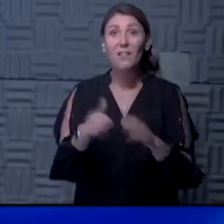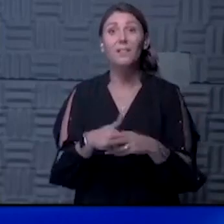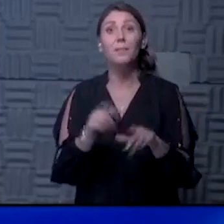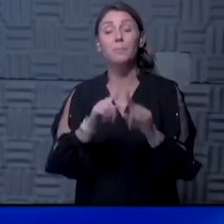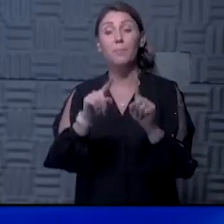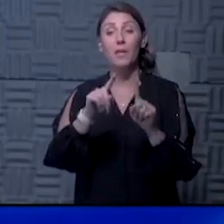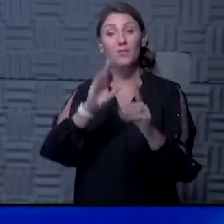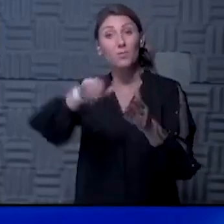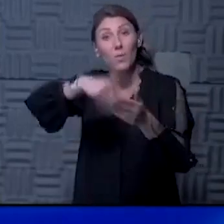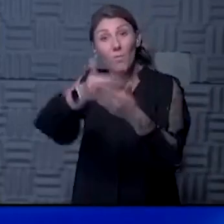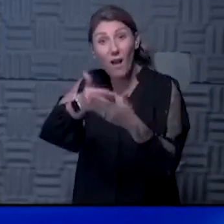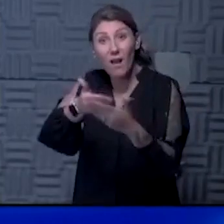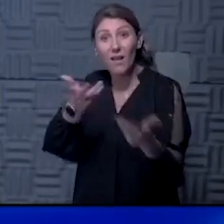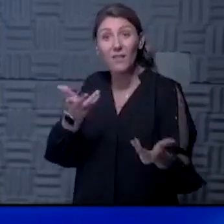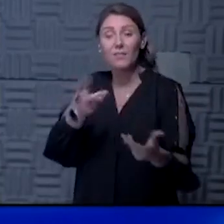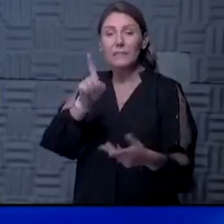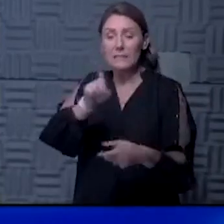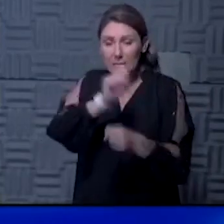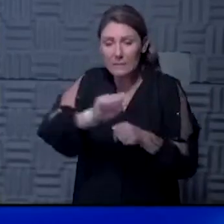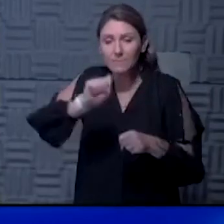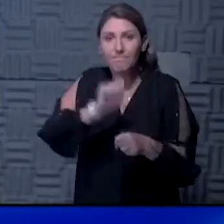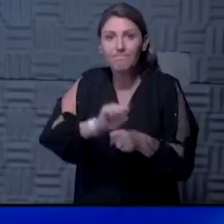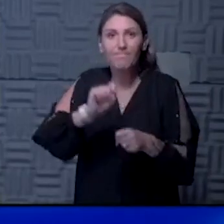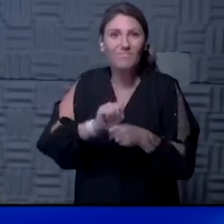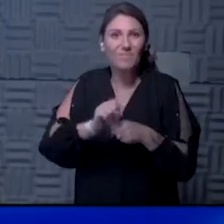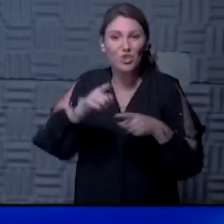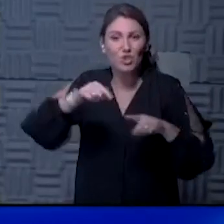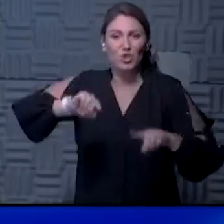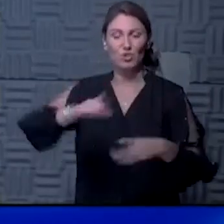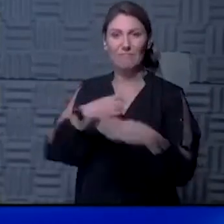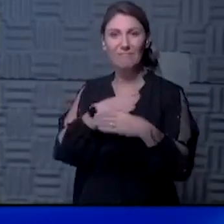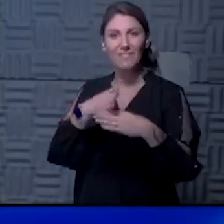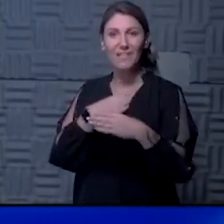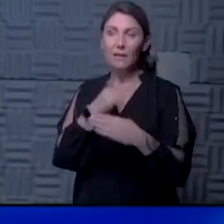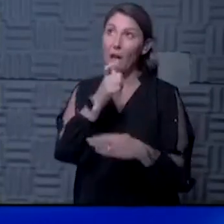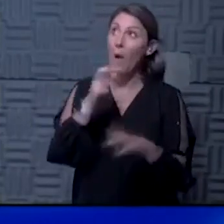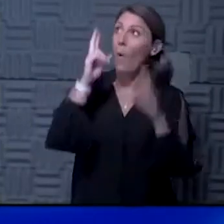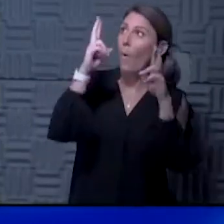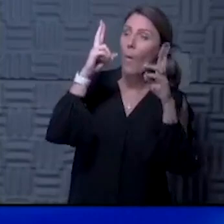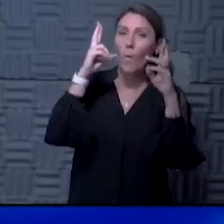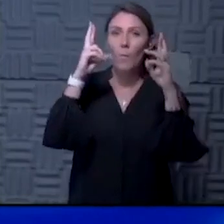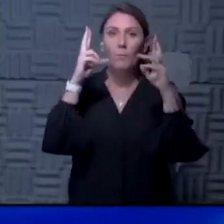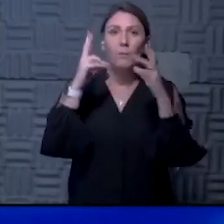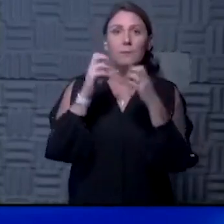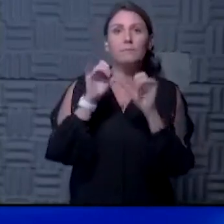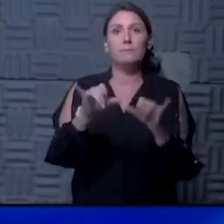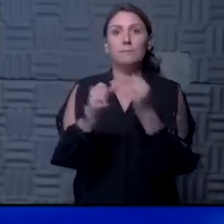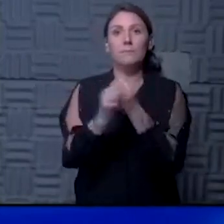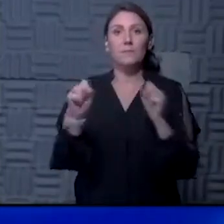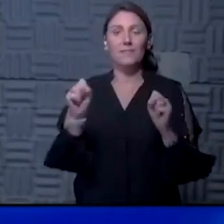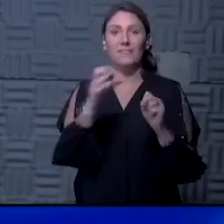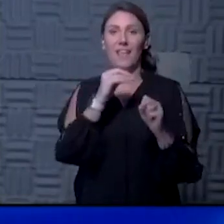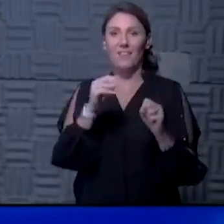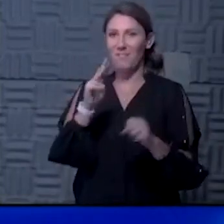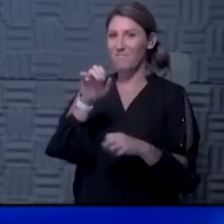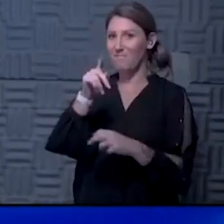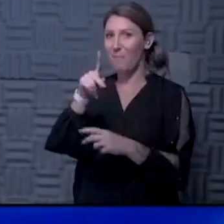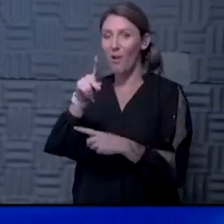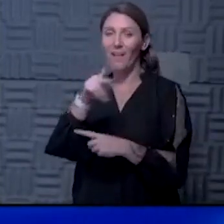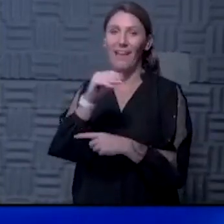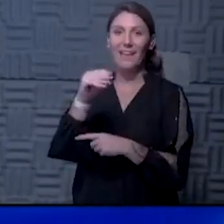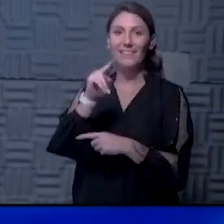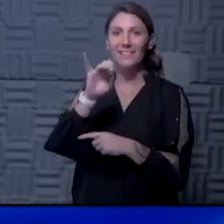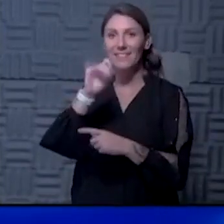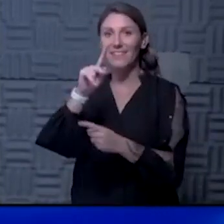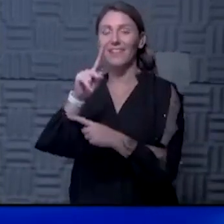But to get there, you have to work hard at it in the meantime, not just hoping you're staying safe, to Nick's point earlier and Mark's point, but rather